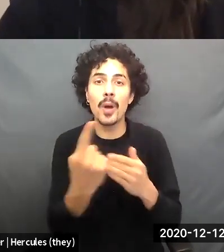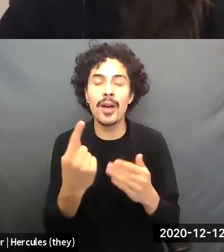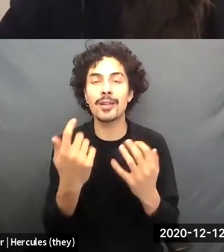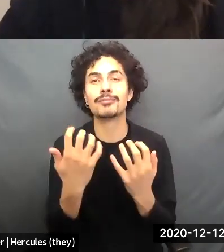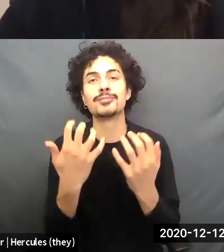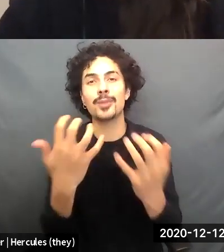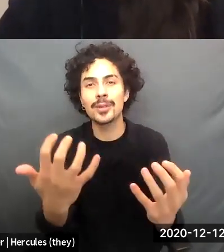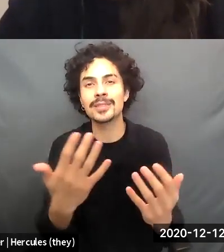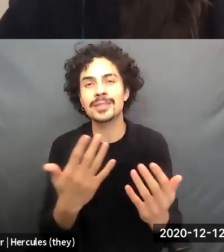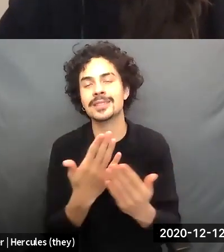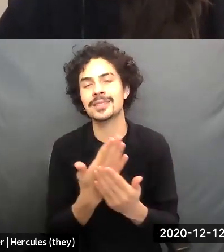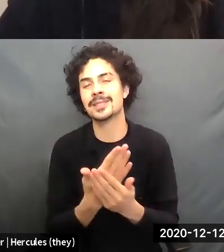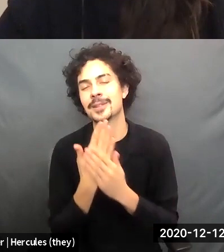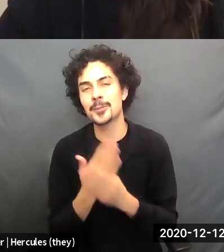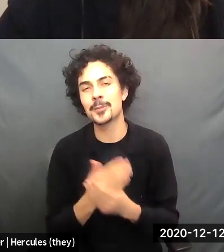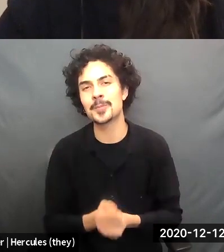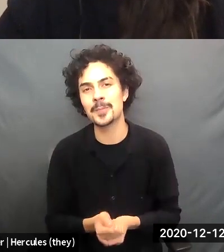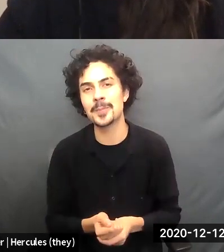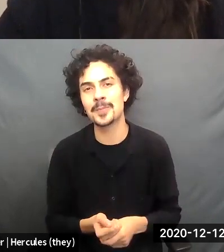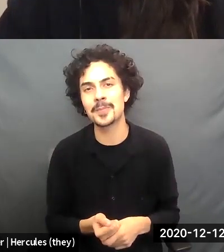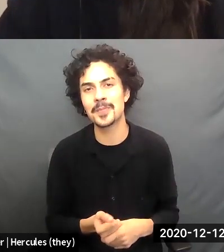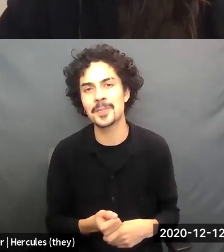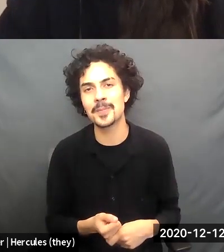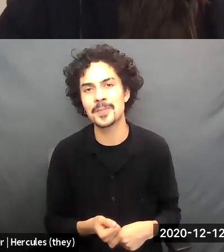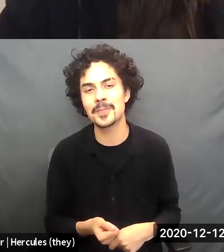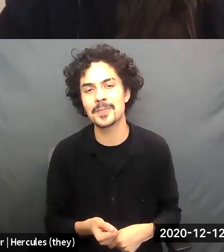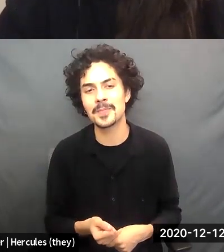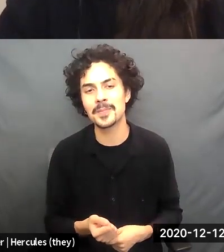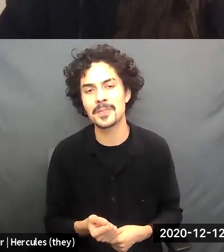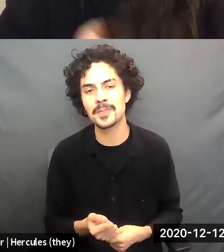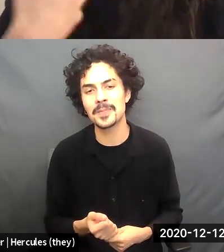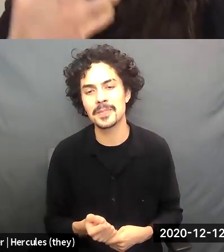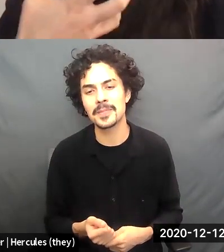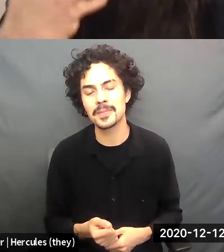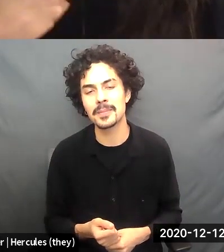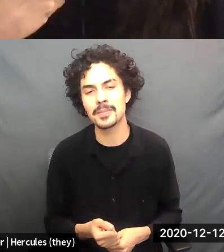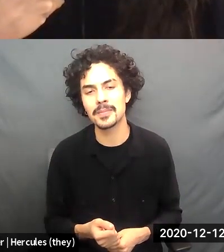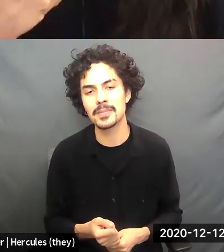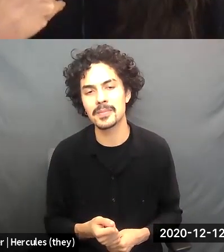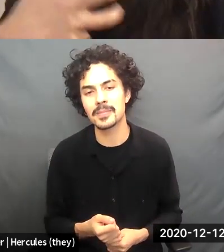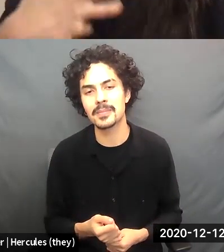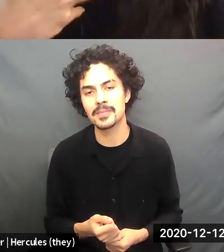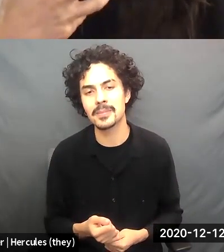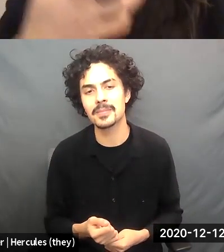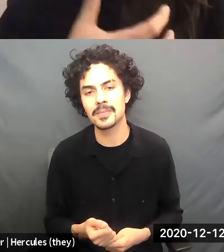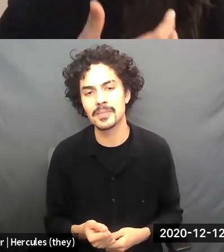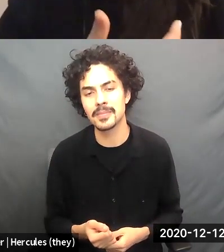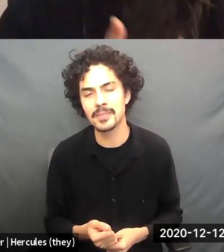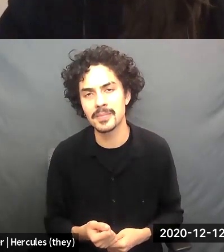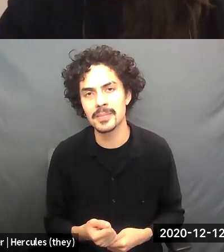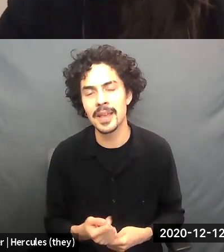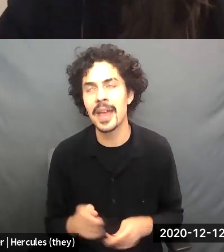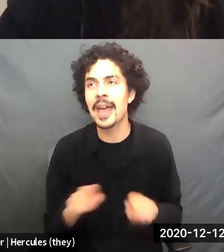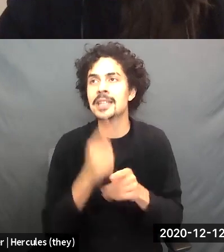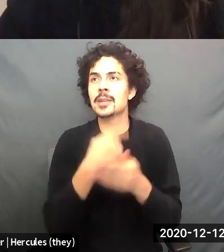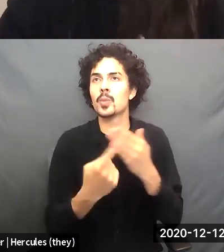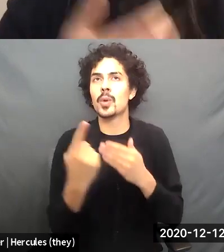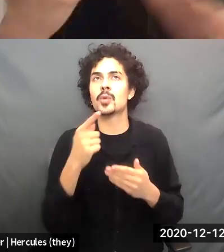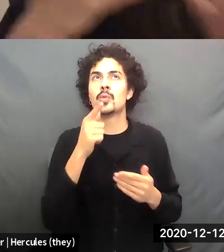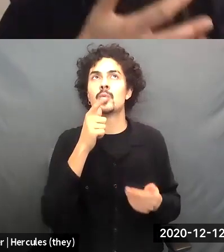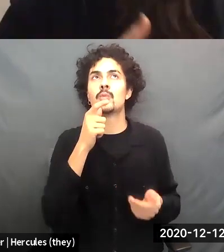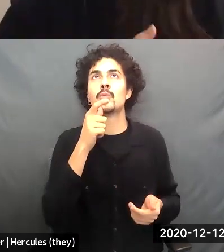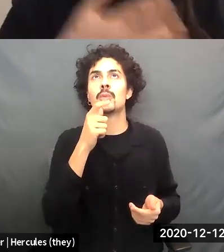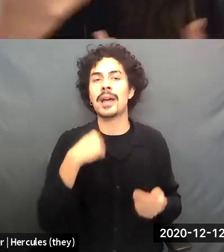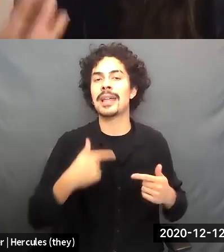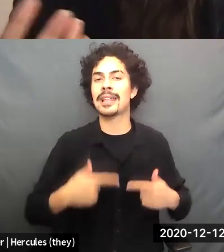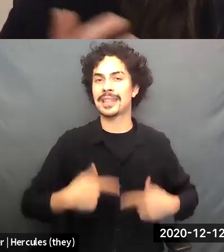um, I think that like, I, I have, you know, as someone who's also, I